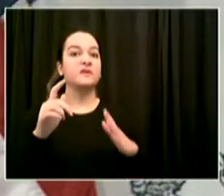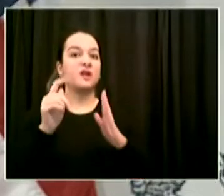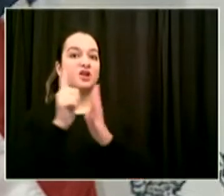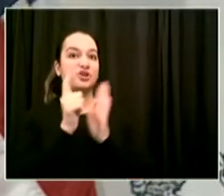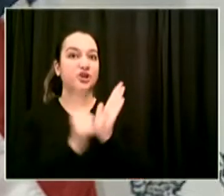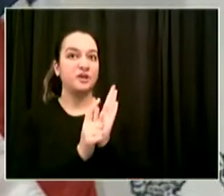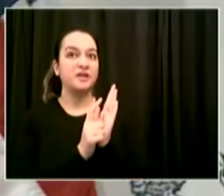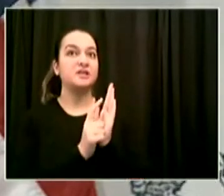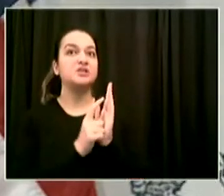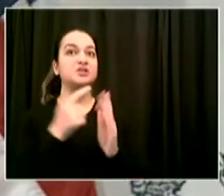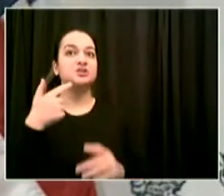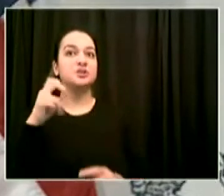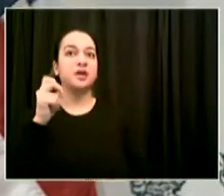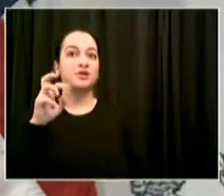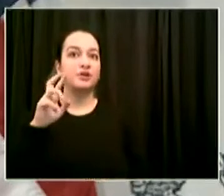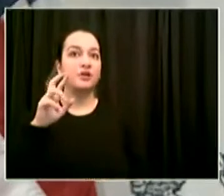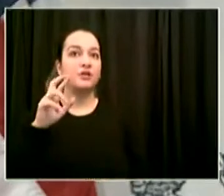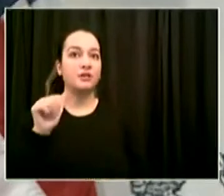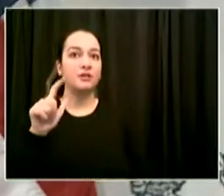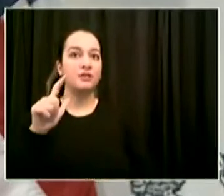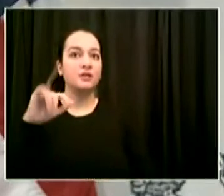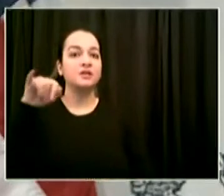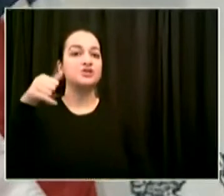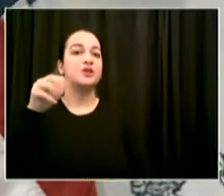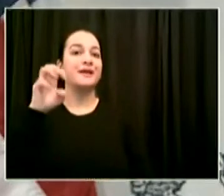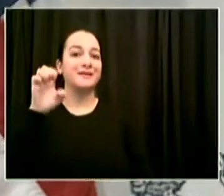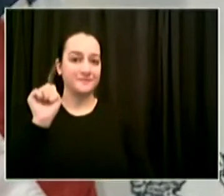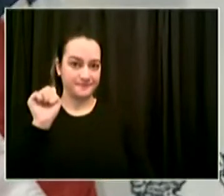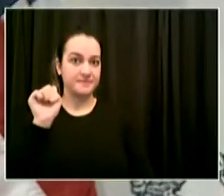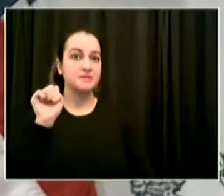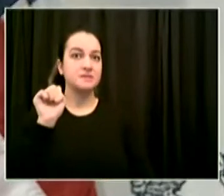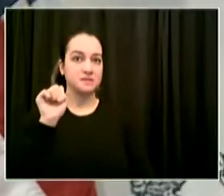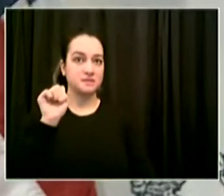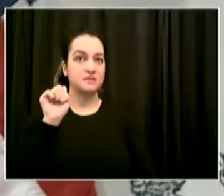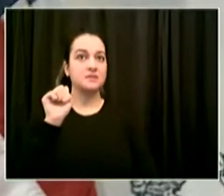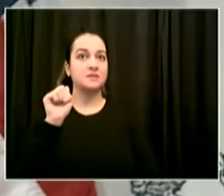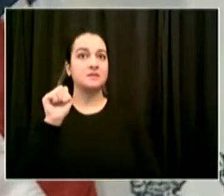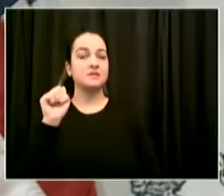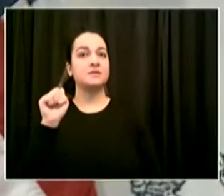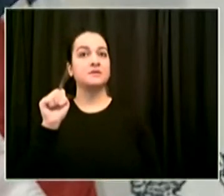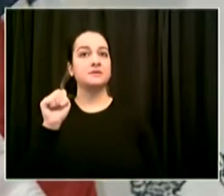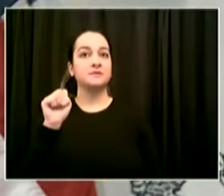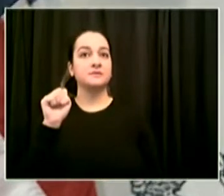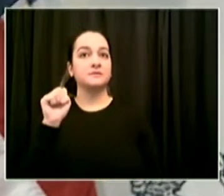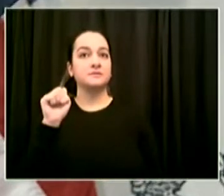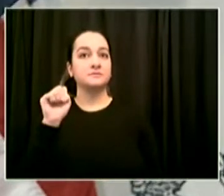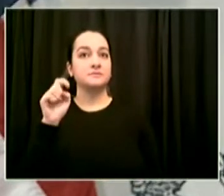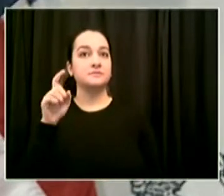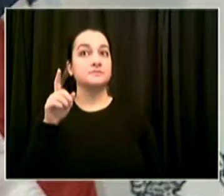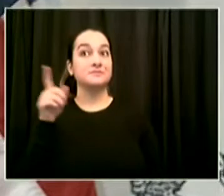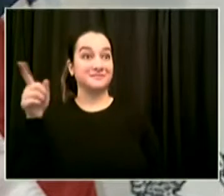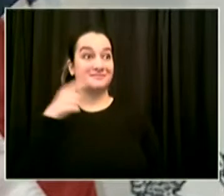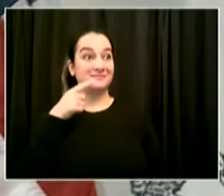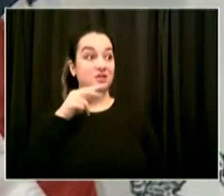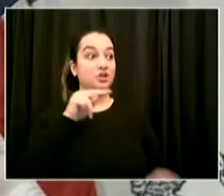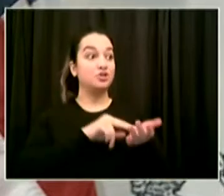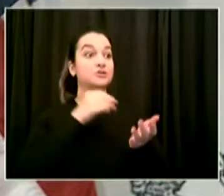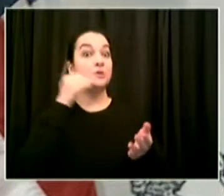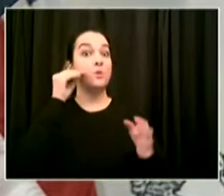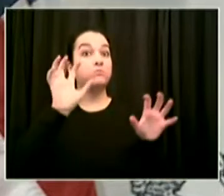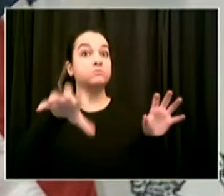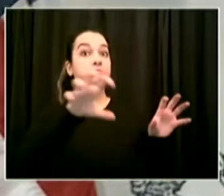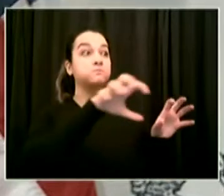nursing home deaths by as much as 50%, I think is the number, so severely undercounted. And so I wanted you to